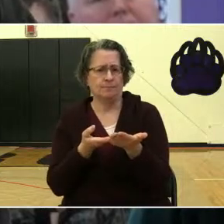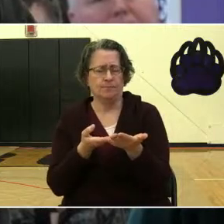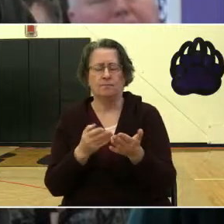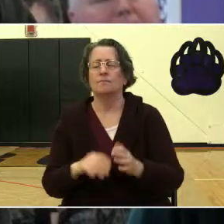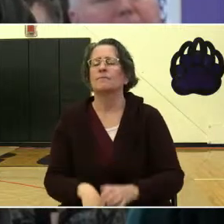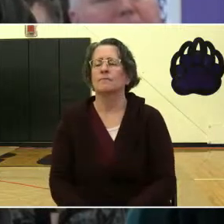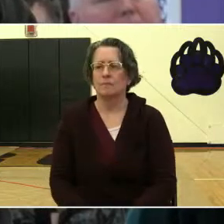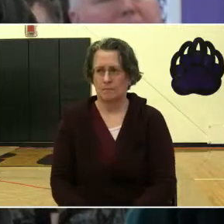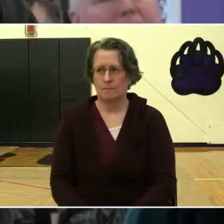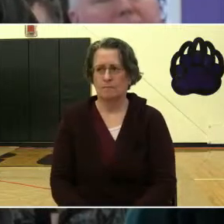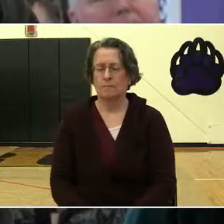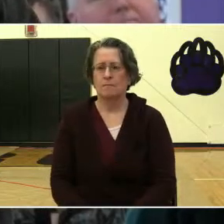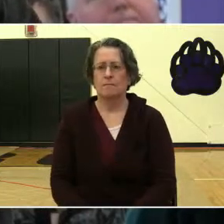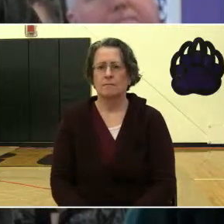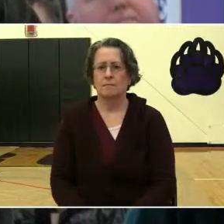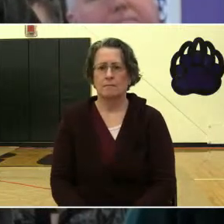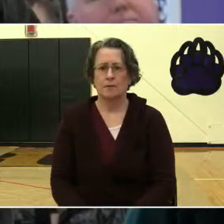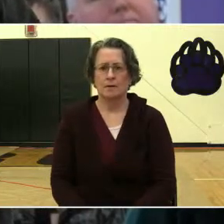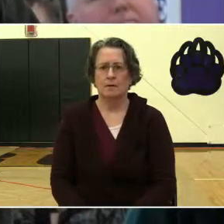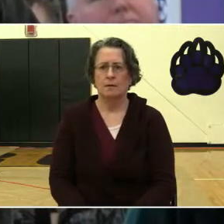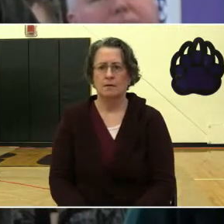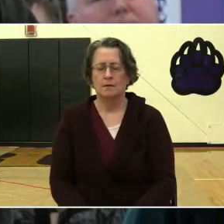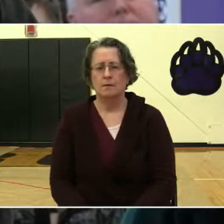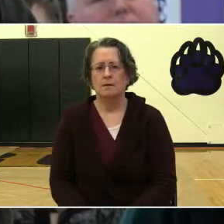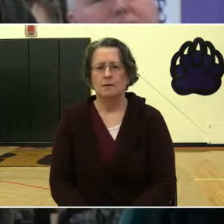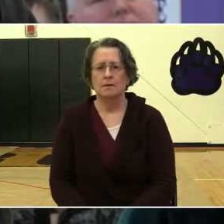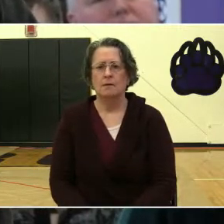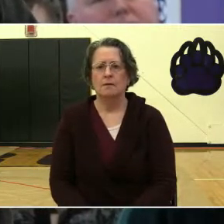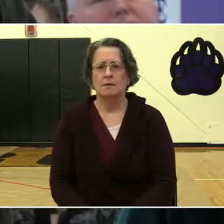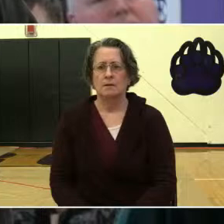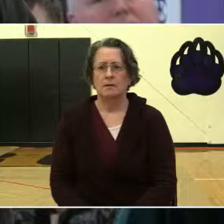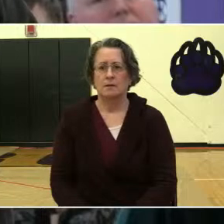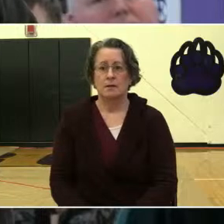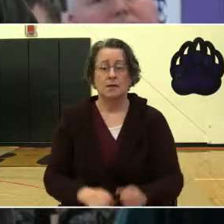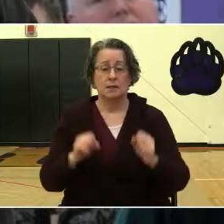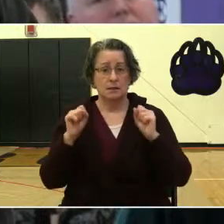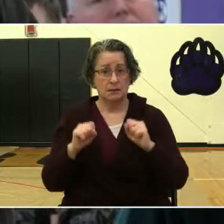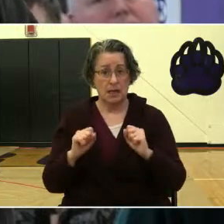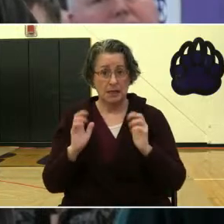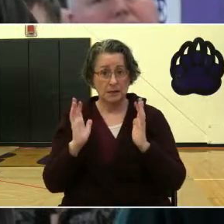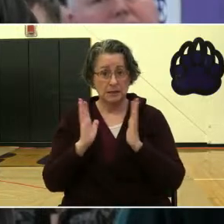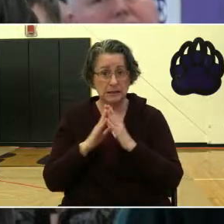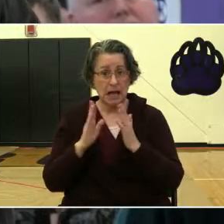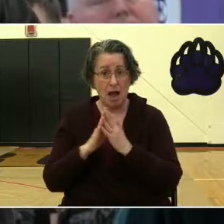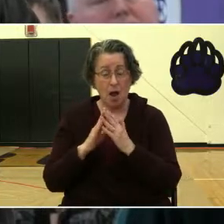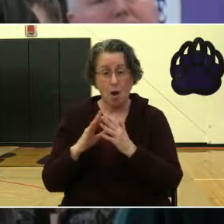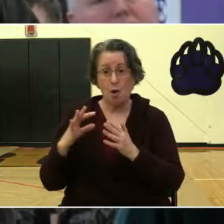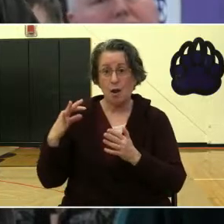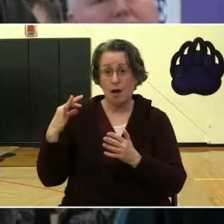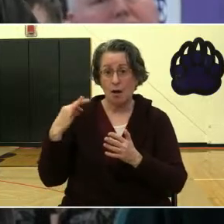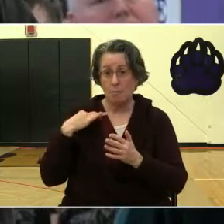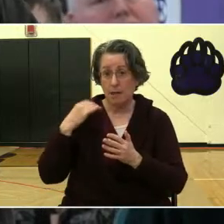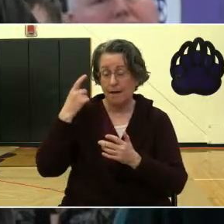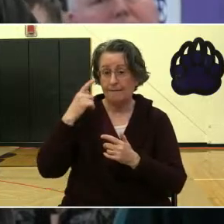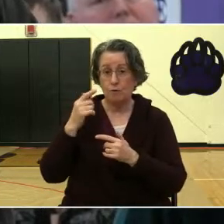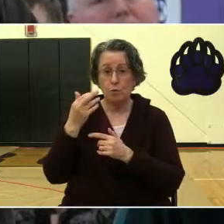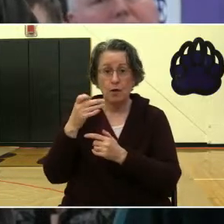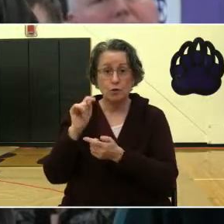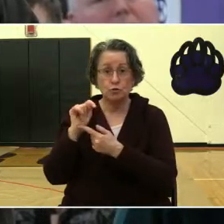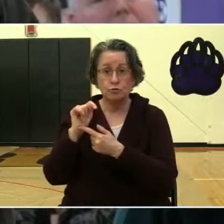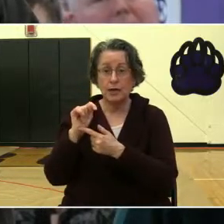been are there grants uh for which the town might apply but does not have sufficient match